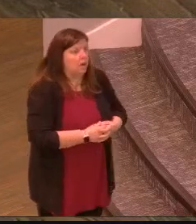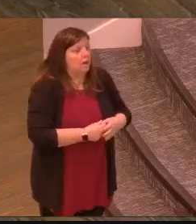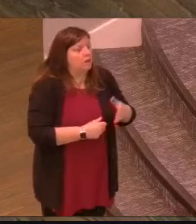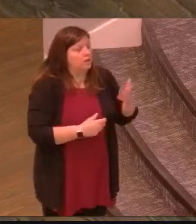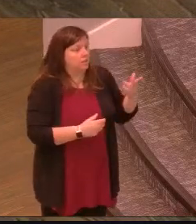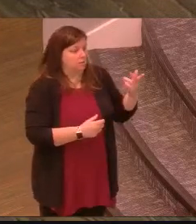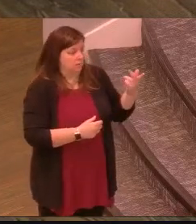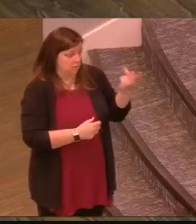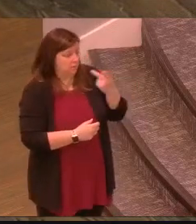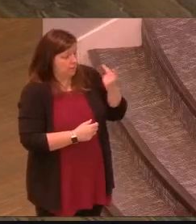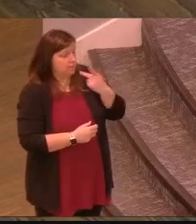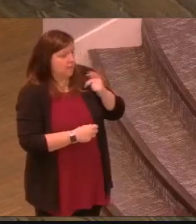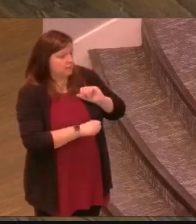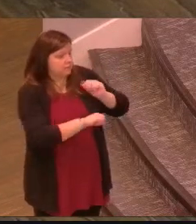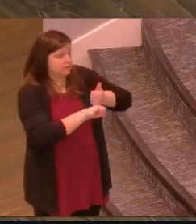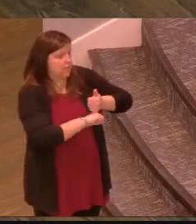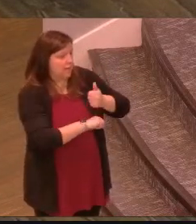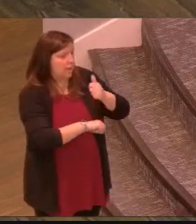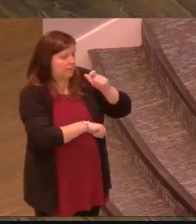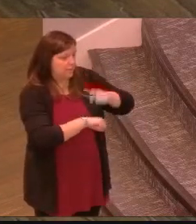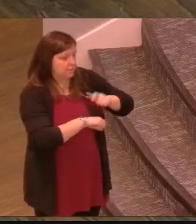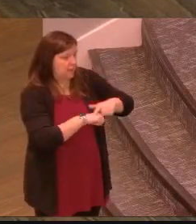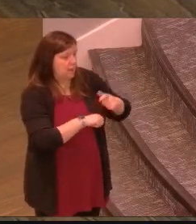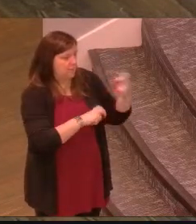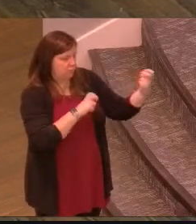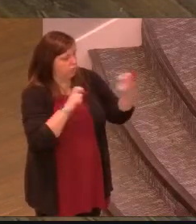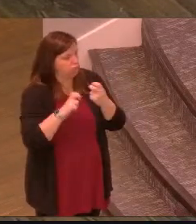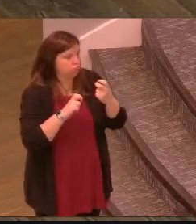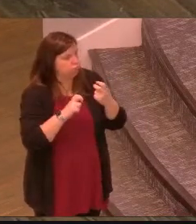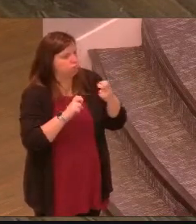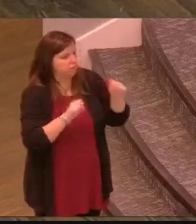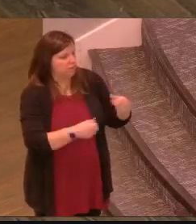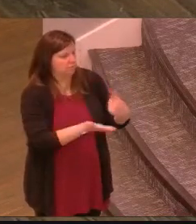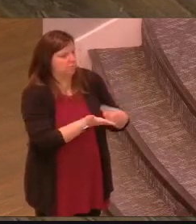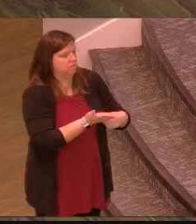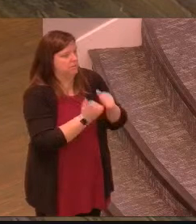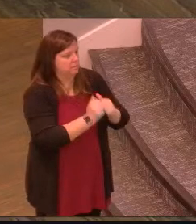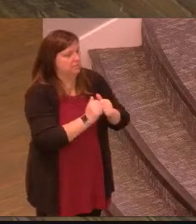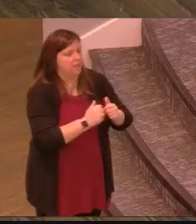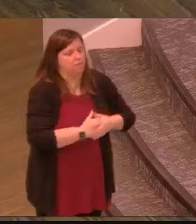time for you to come in and sit down with me? Perfect.